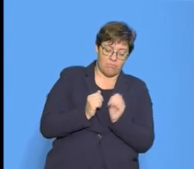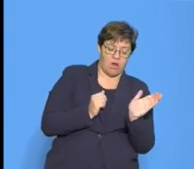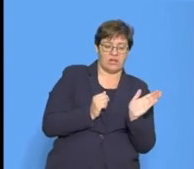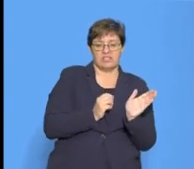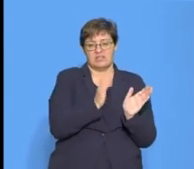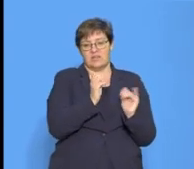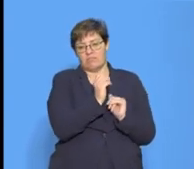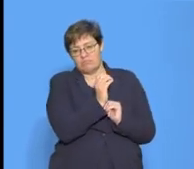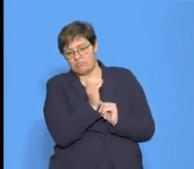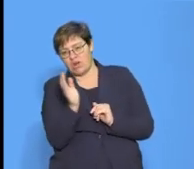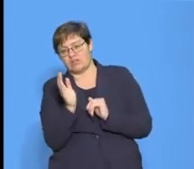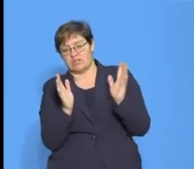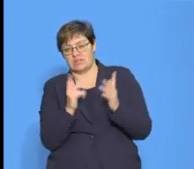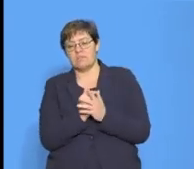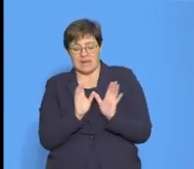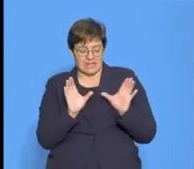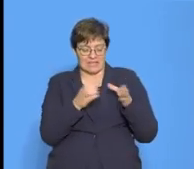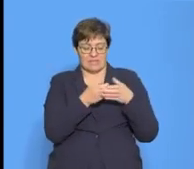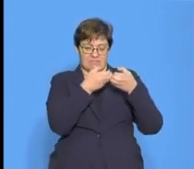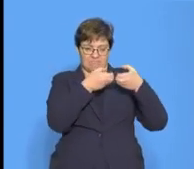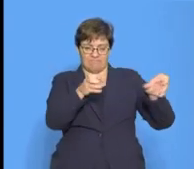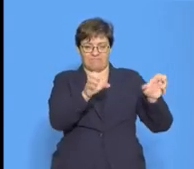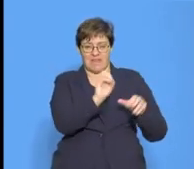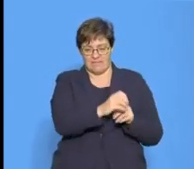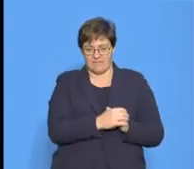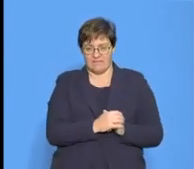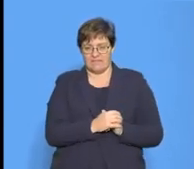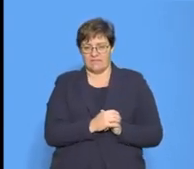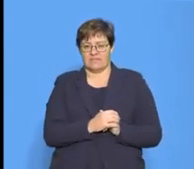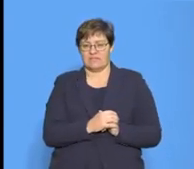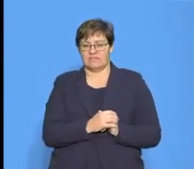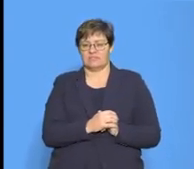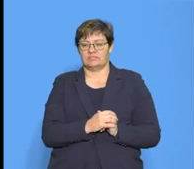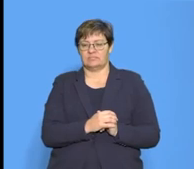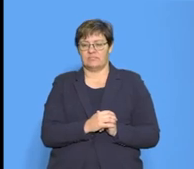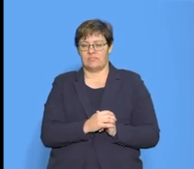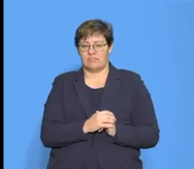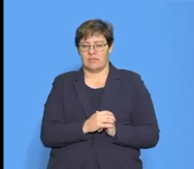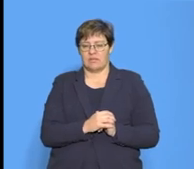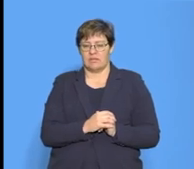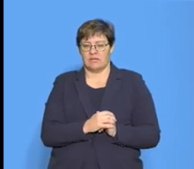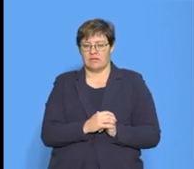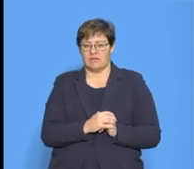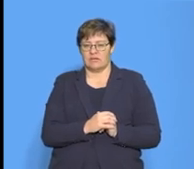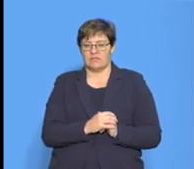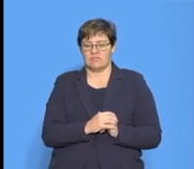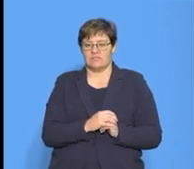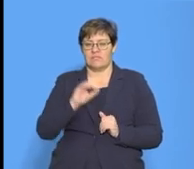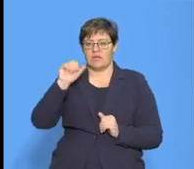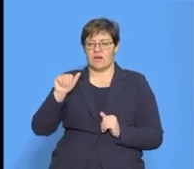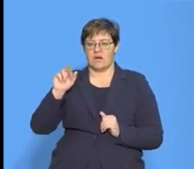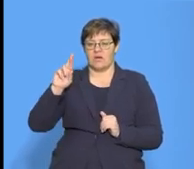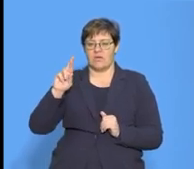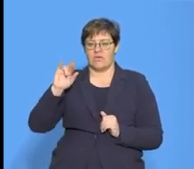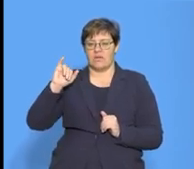there's a branching off, then that would be a speciation event. And here we find the Ardipithecus group